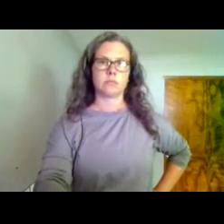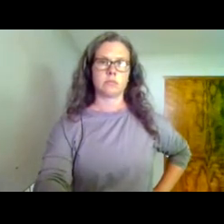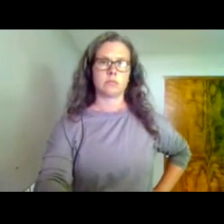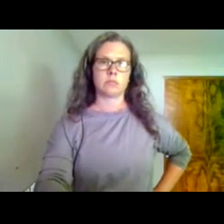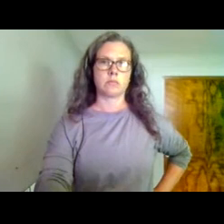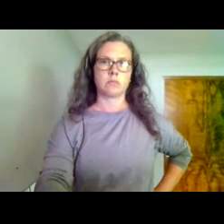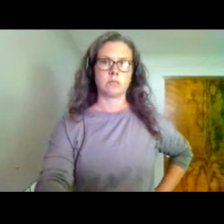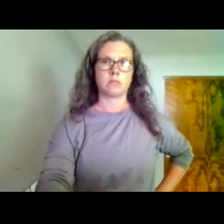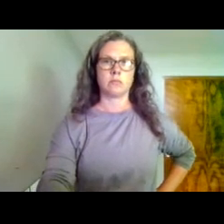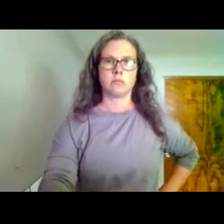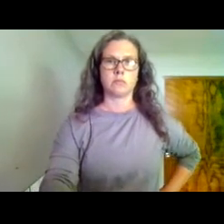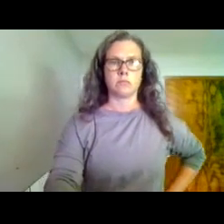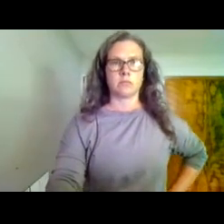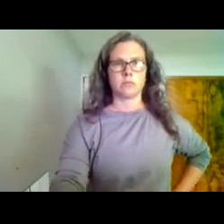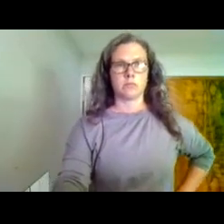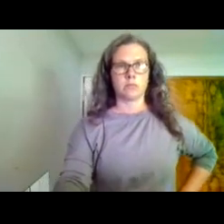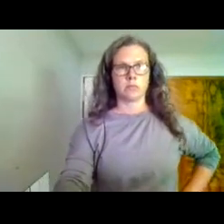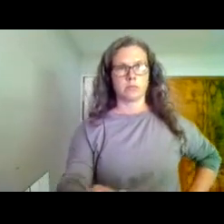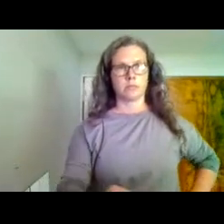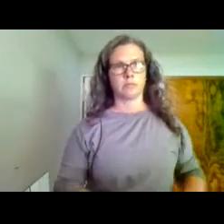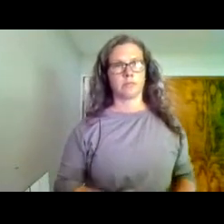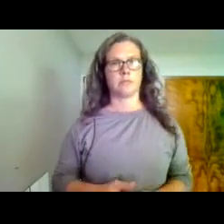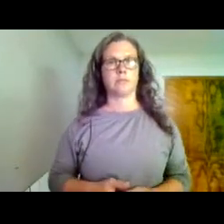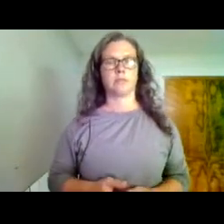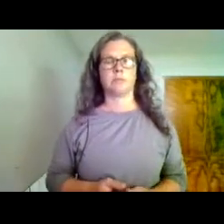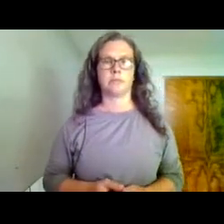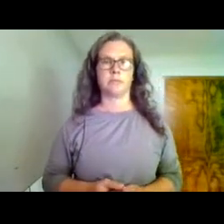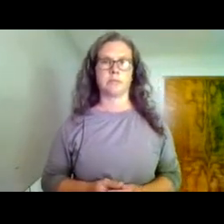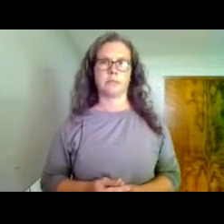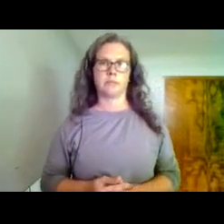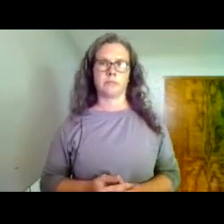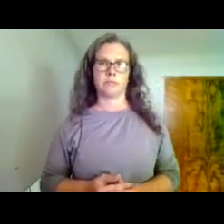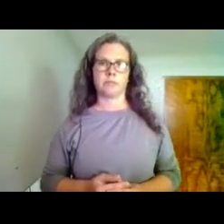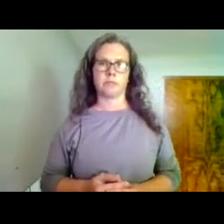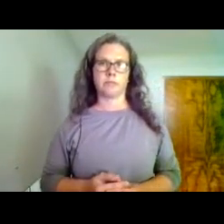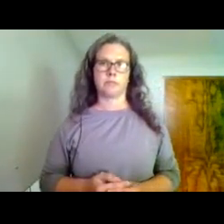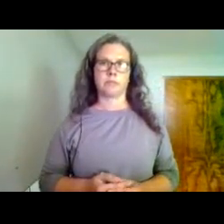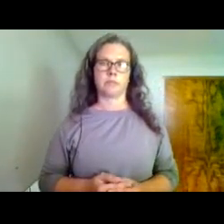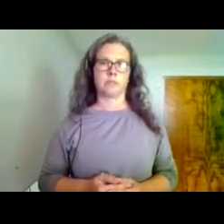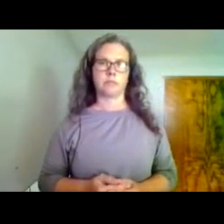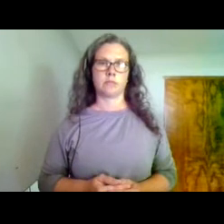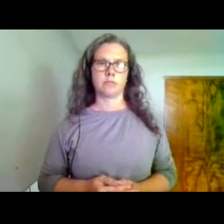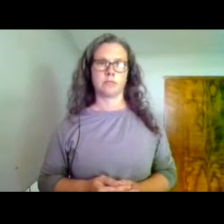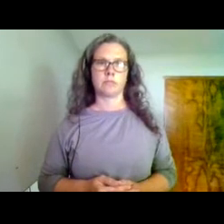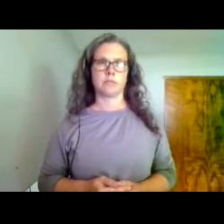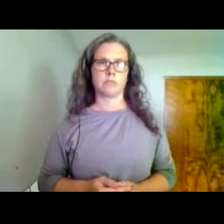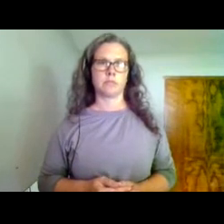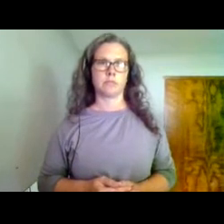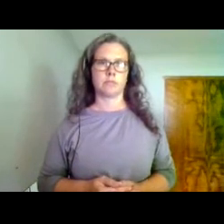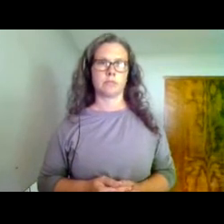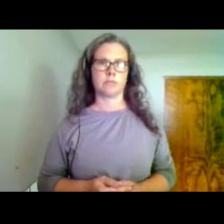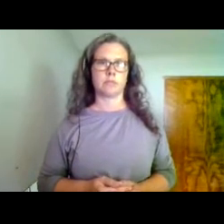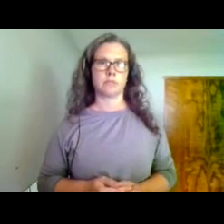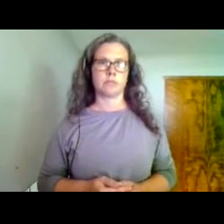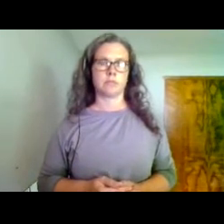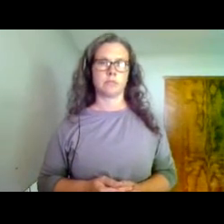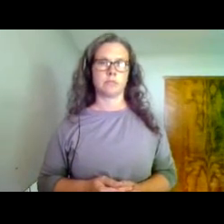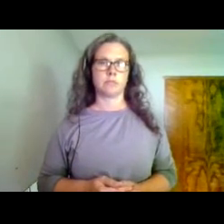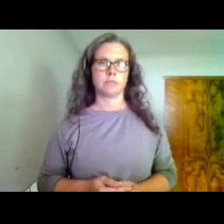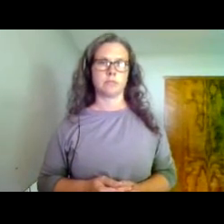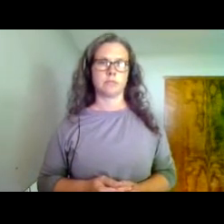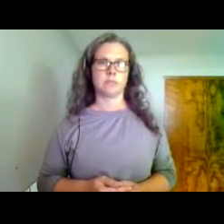for being here with us and agreeing to present. Sure, no problem. No problem. All right, you guys